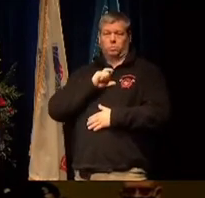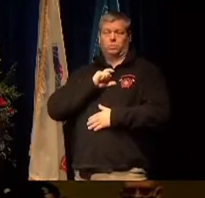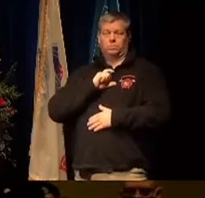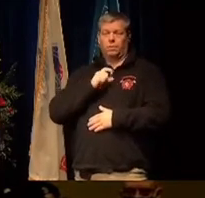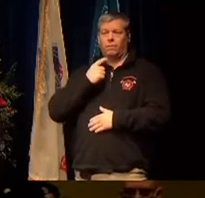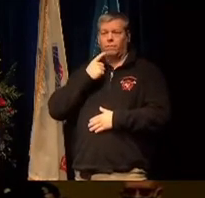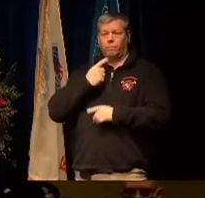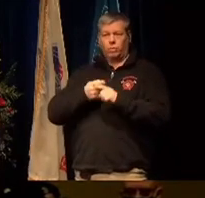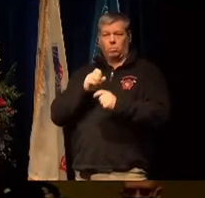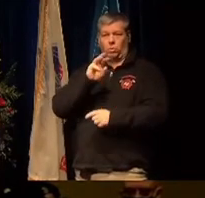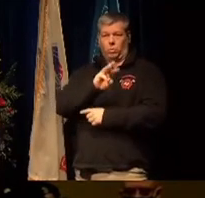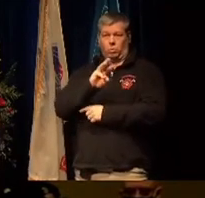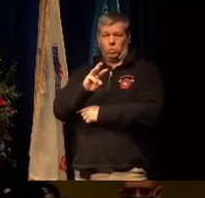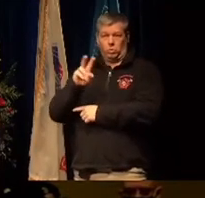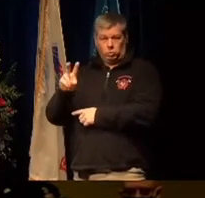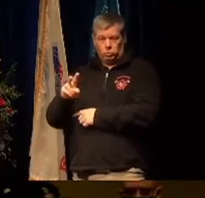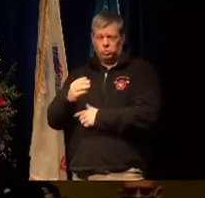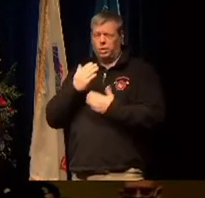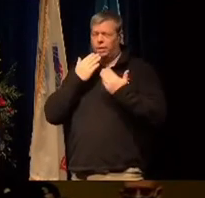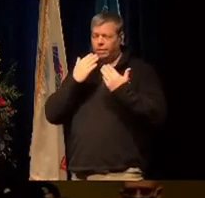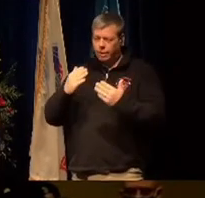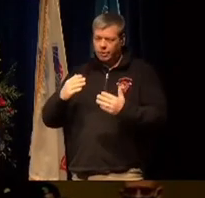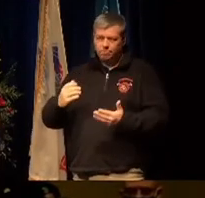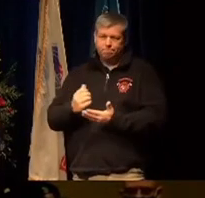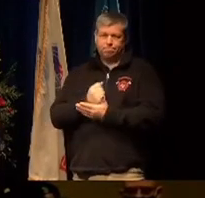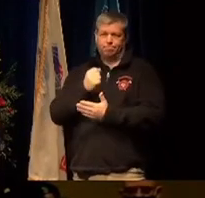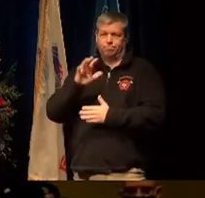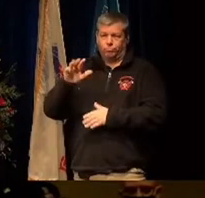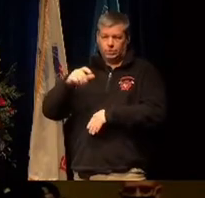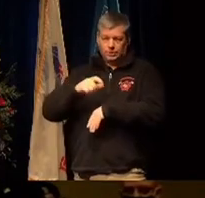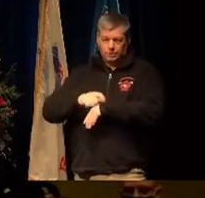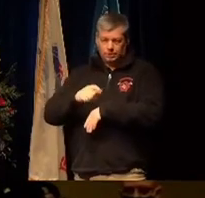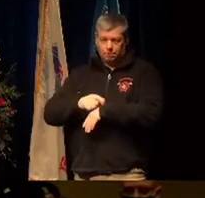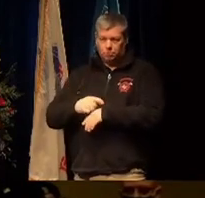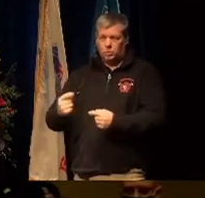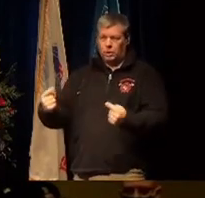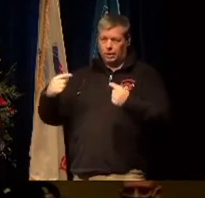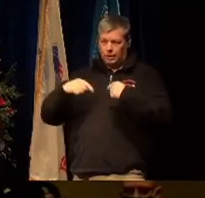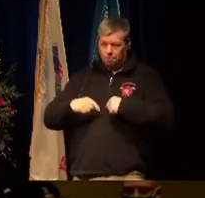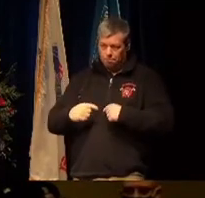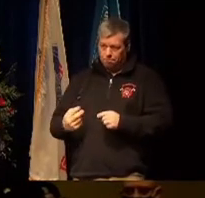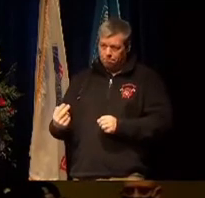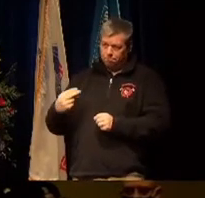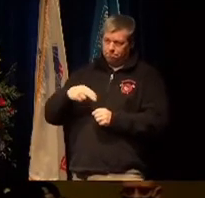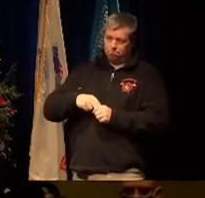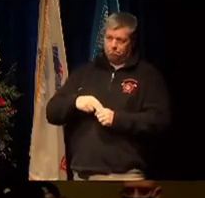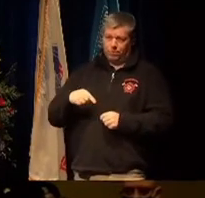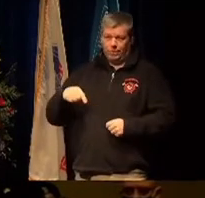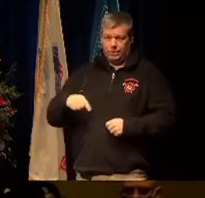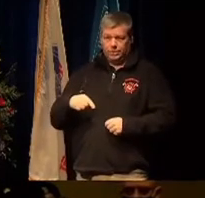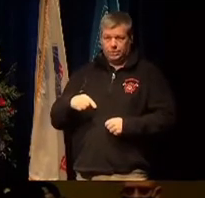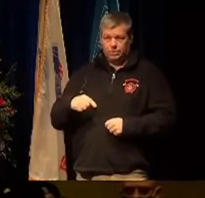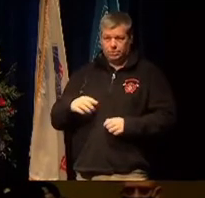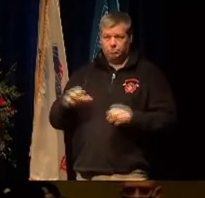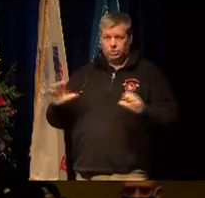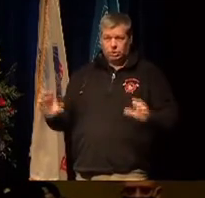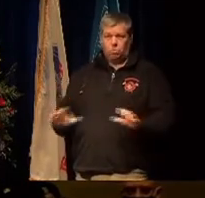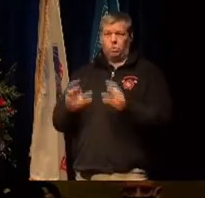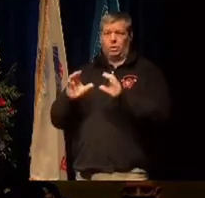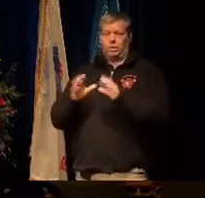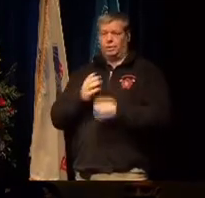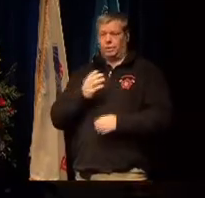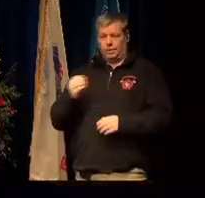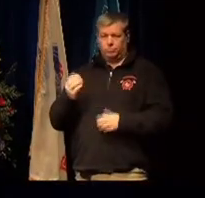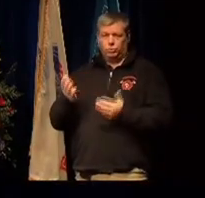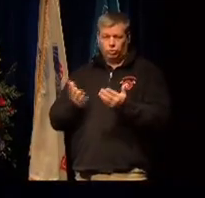men, for taking time out of your schedule and your life to be a part of this ceremony and service as well. We